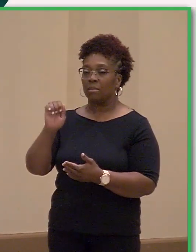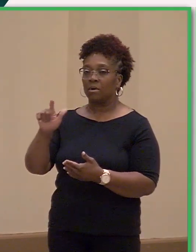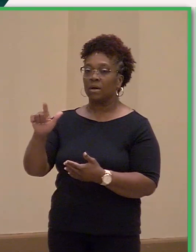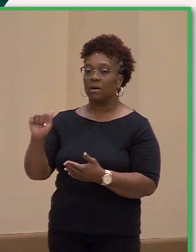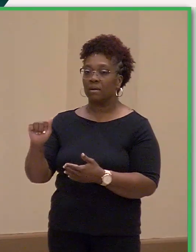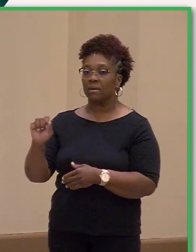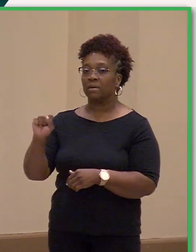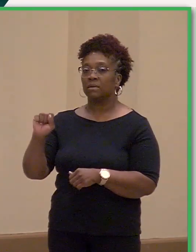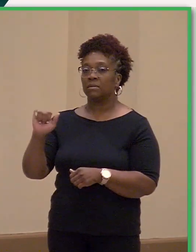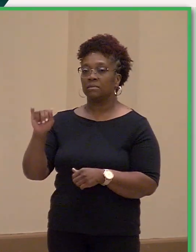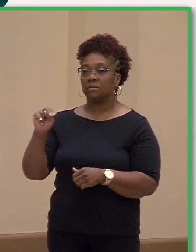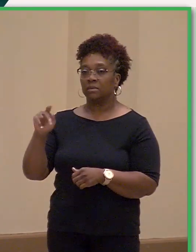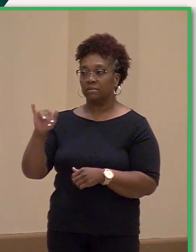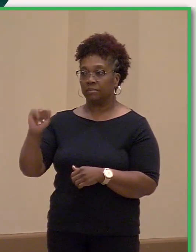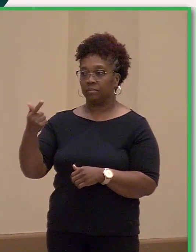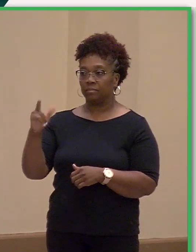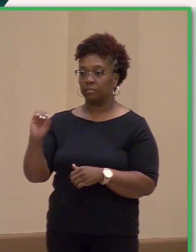constituents,